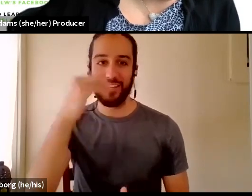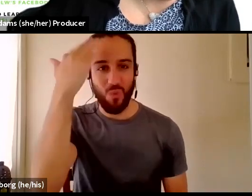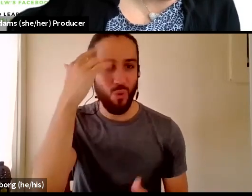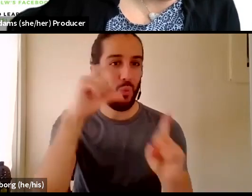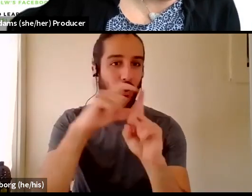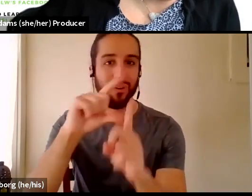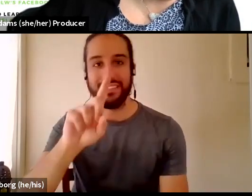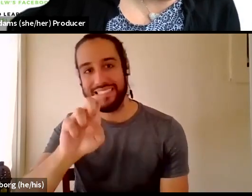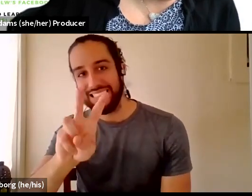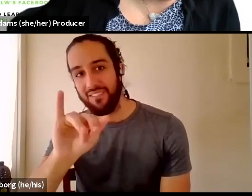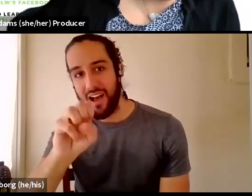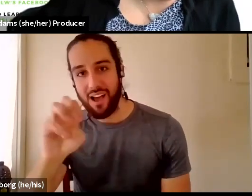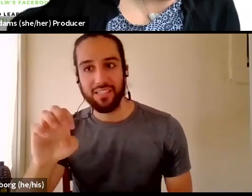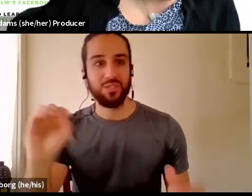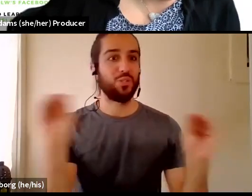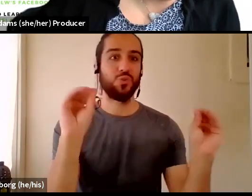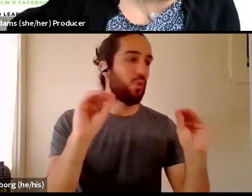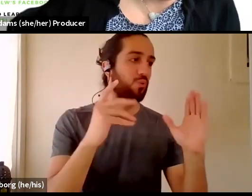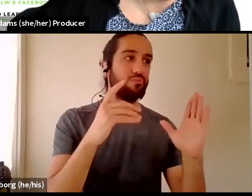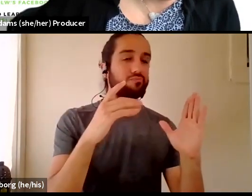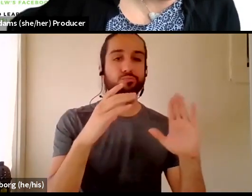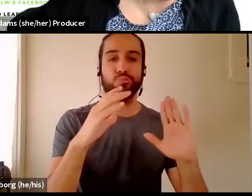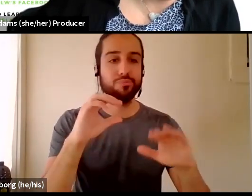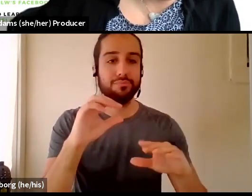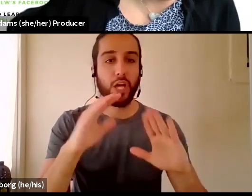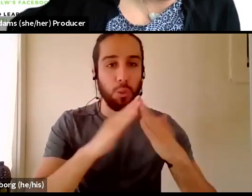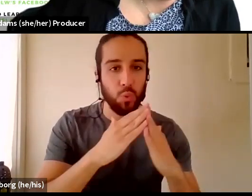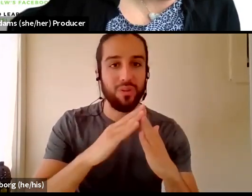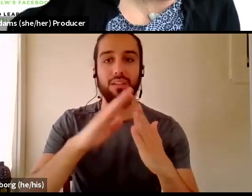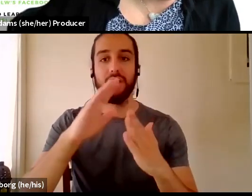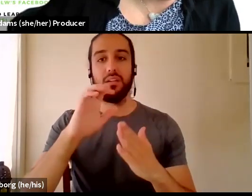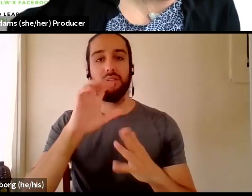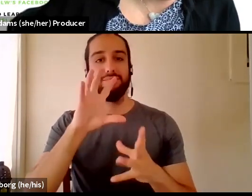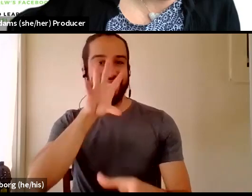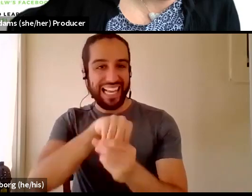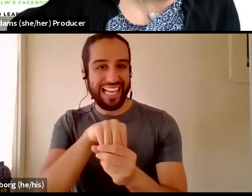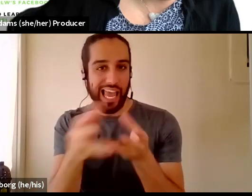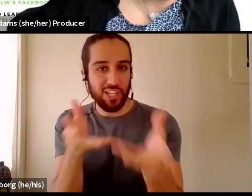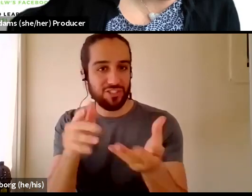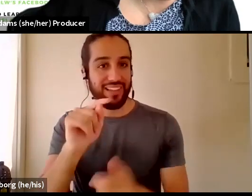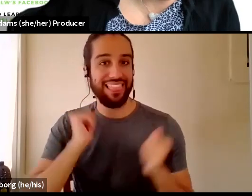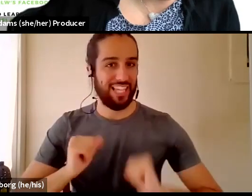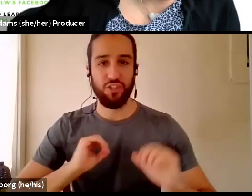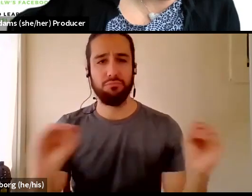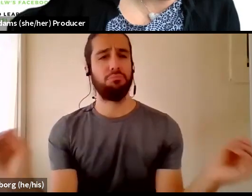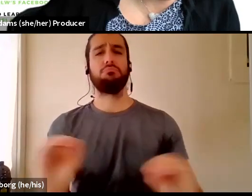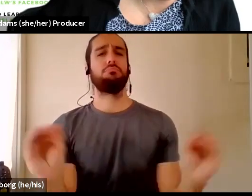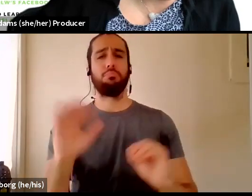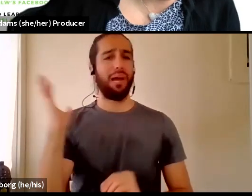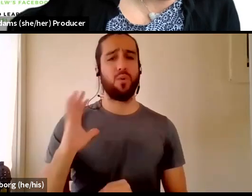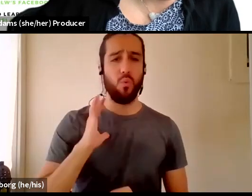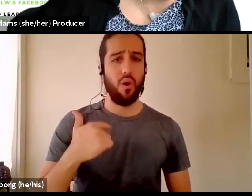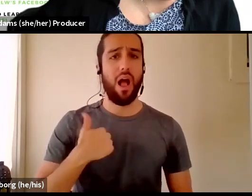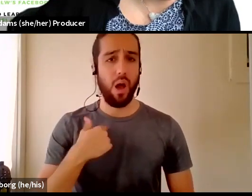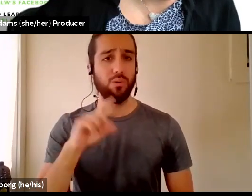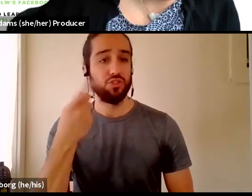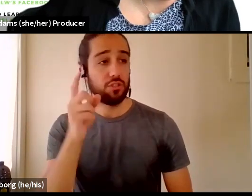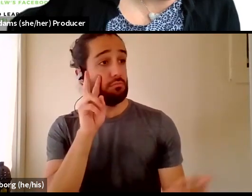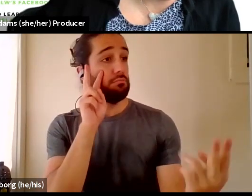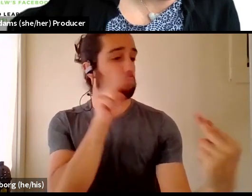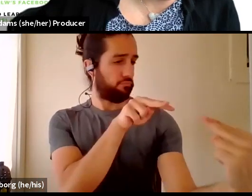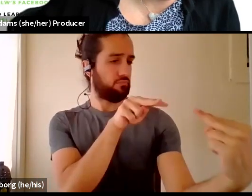not community engaged, community-based theater. It was just like, these were my people. These were the, I was looking in the faces of kids